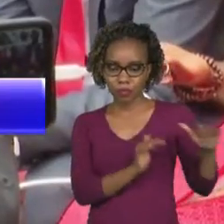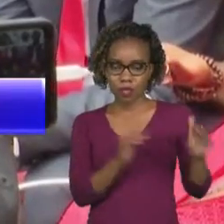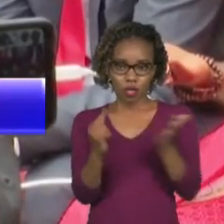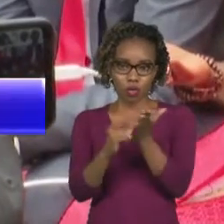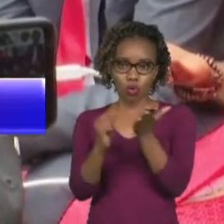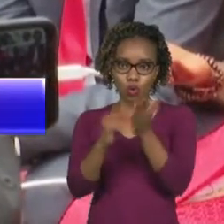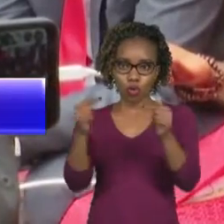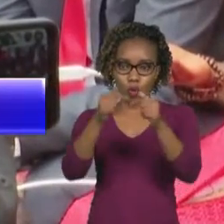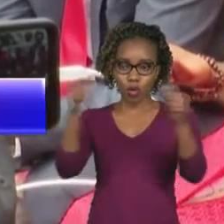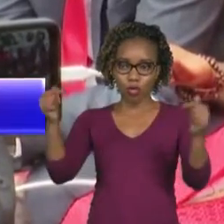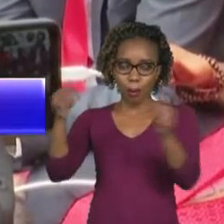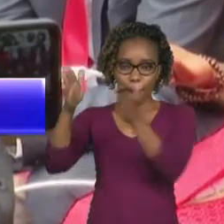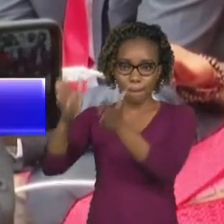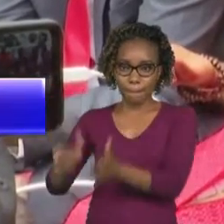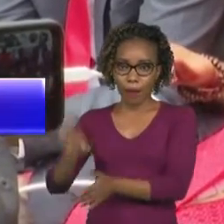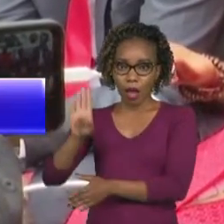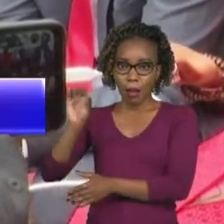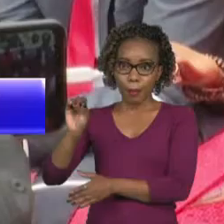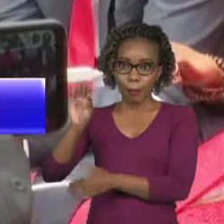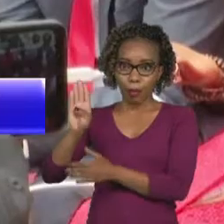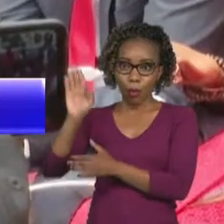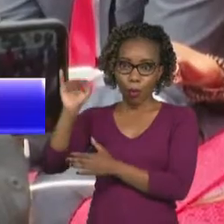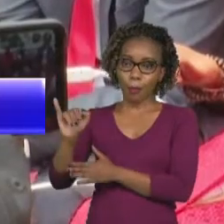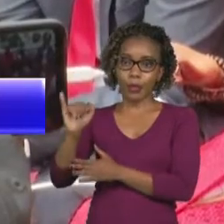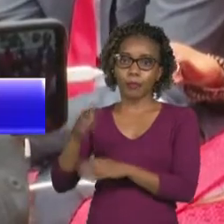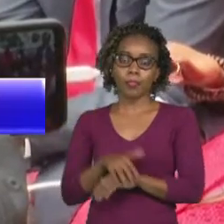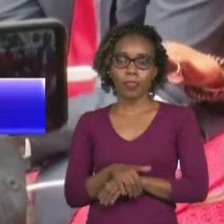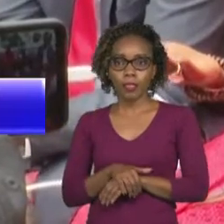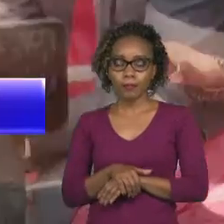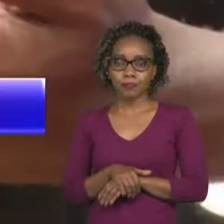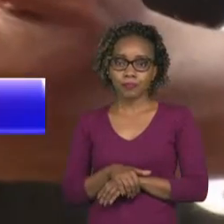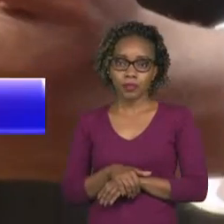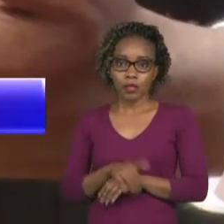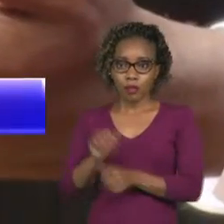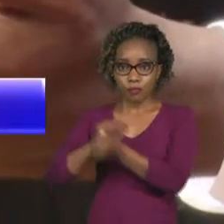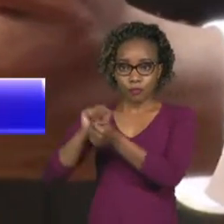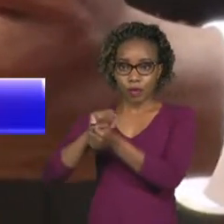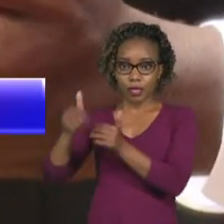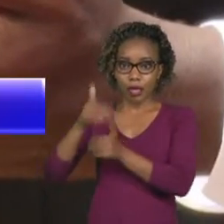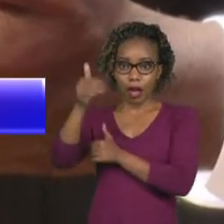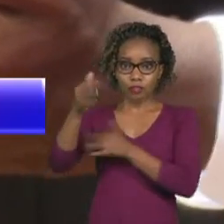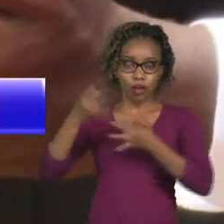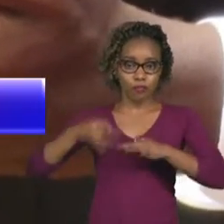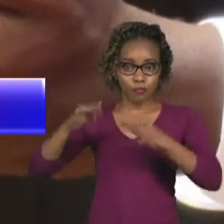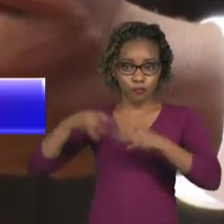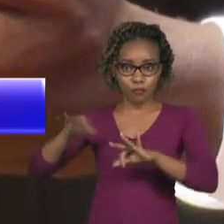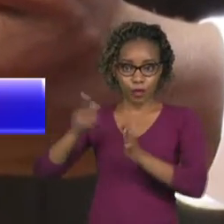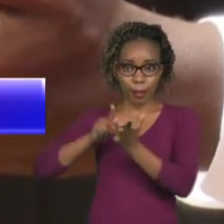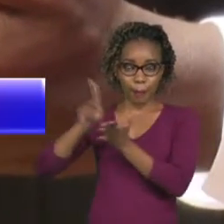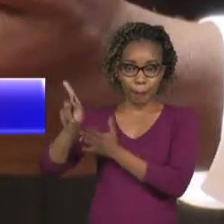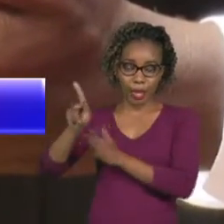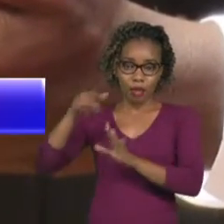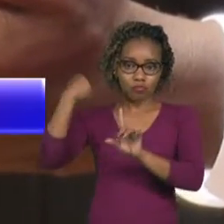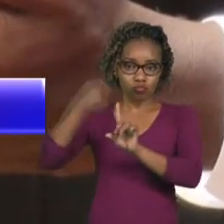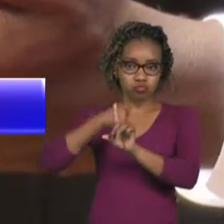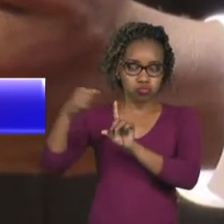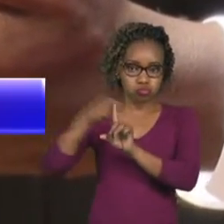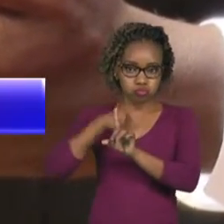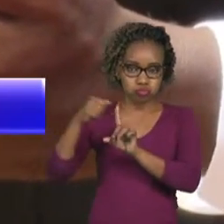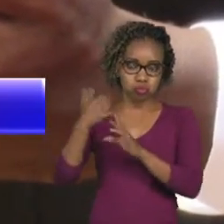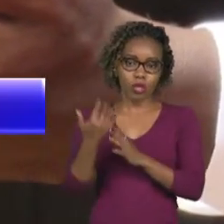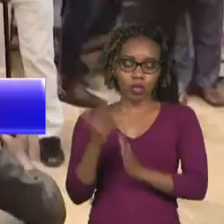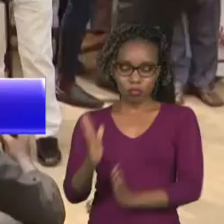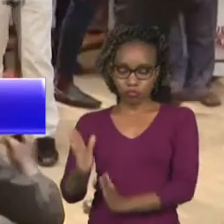opposition presidential candidate Bobi Wine was defiant Friday after being released on bail following violent clashes between